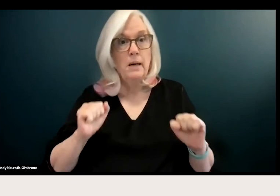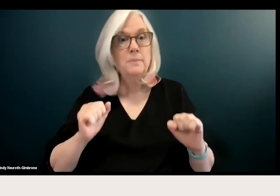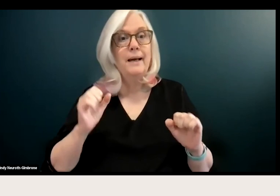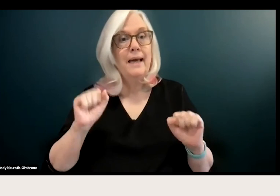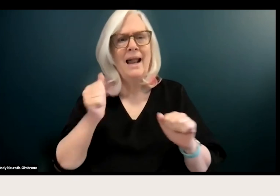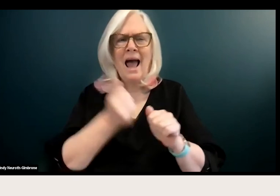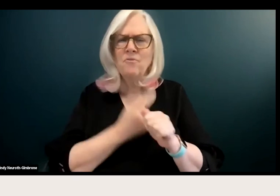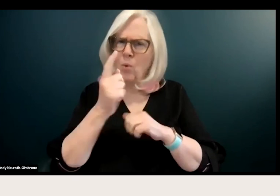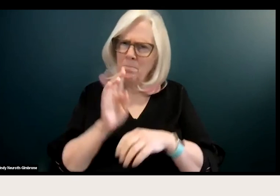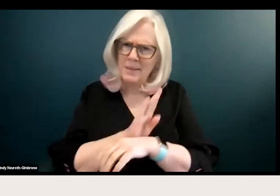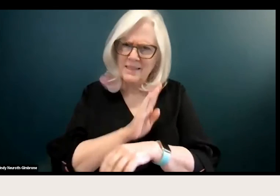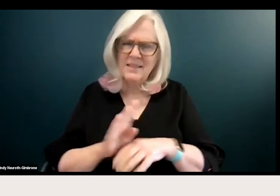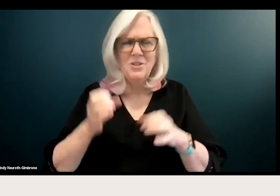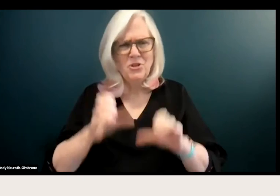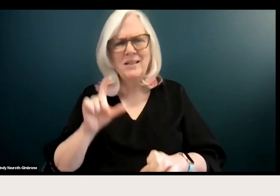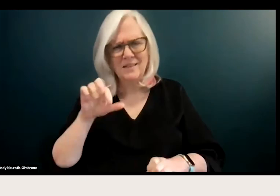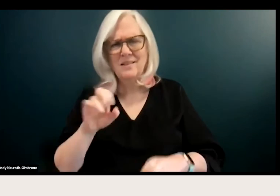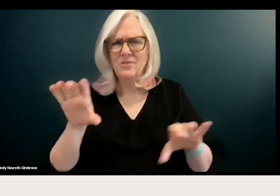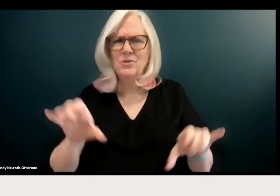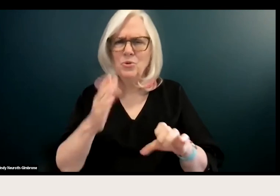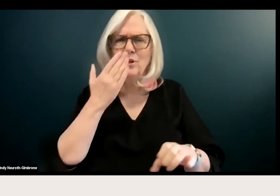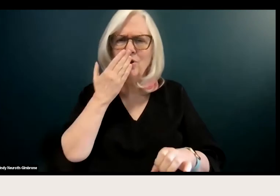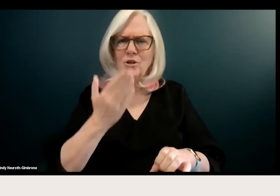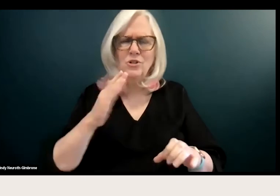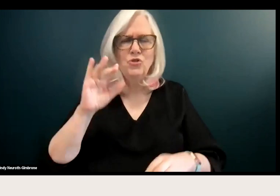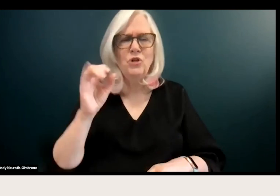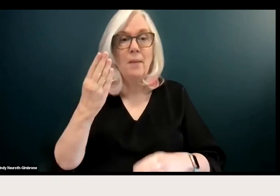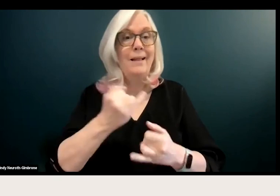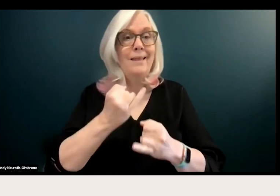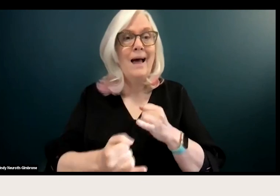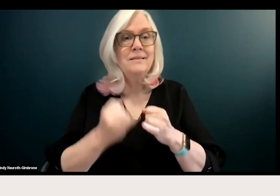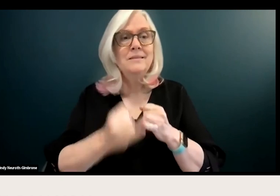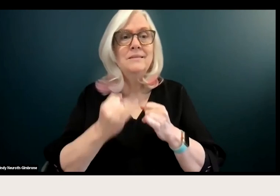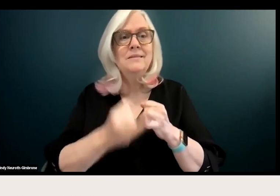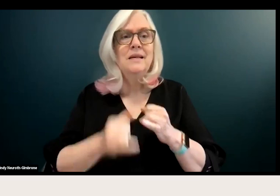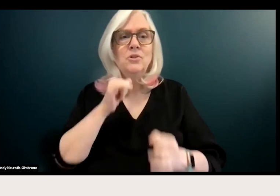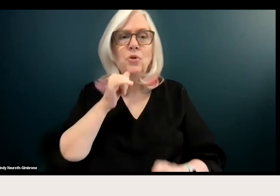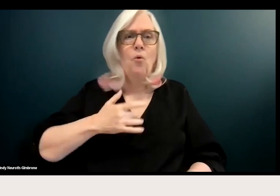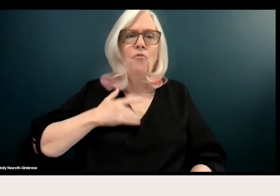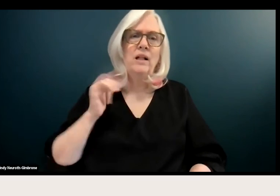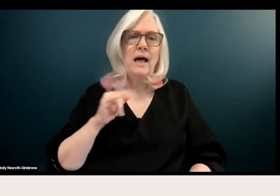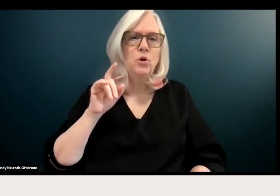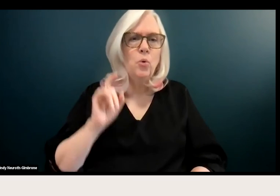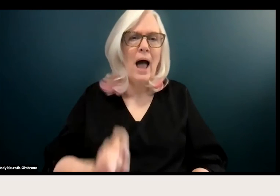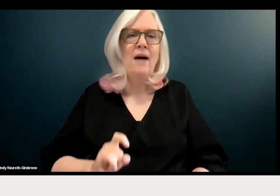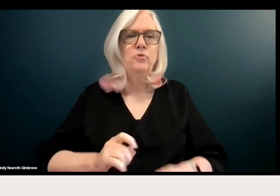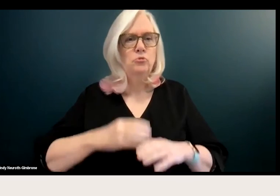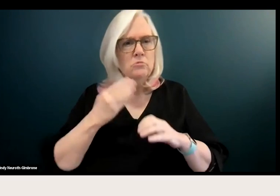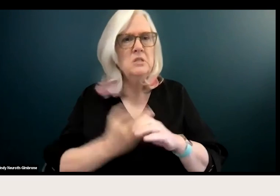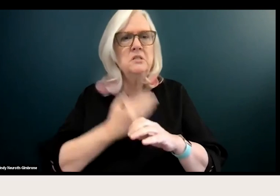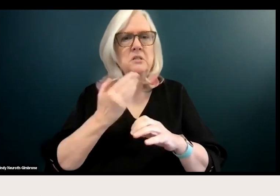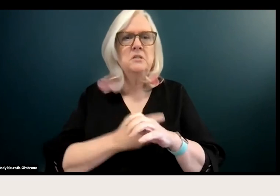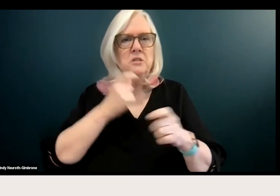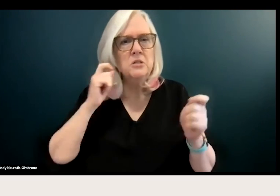you're doing a great job. And lastly, do not feel inclined to revamp every single thing at once. This